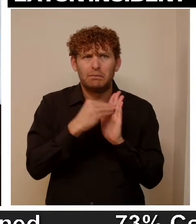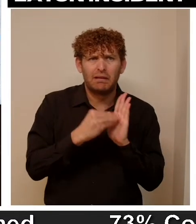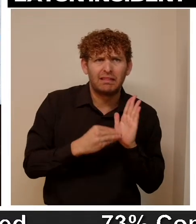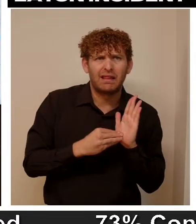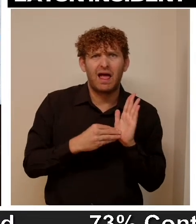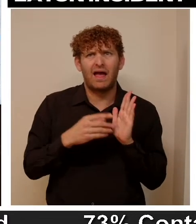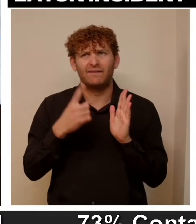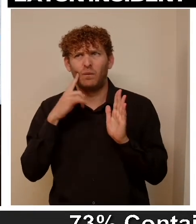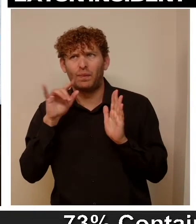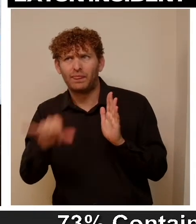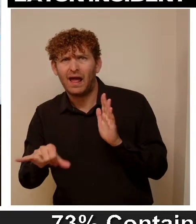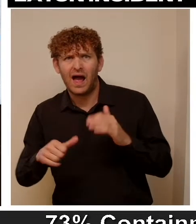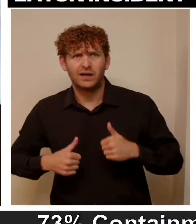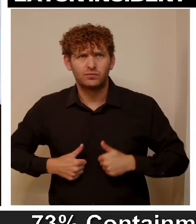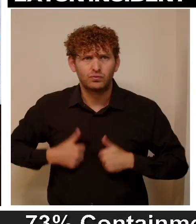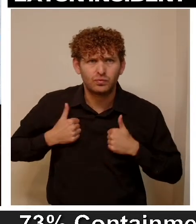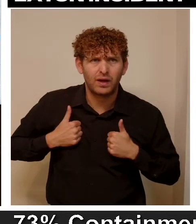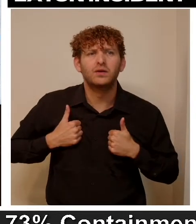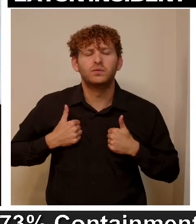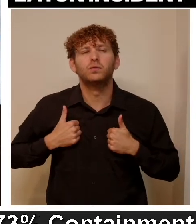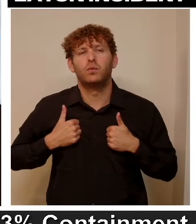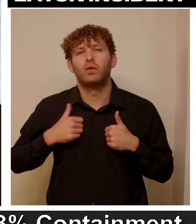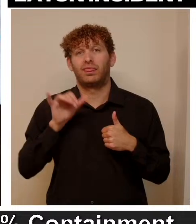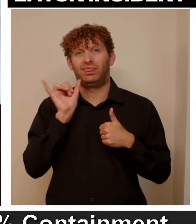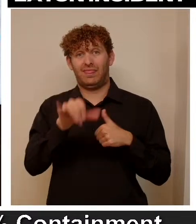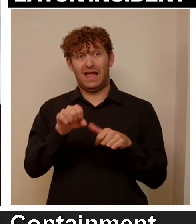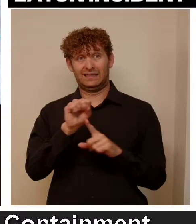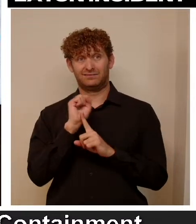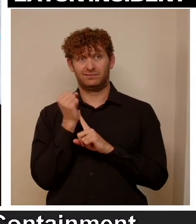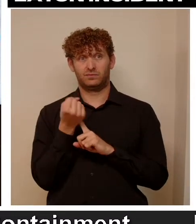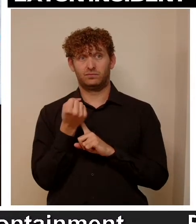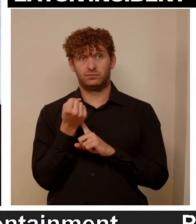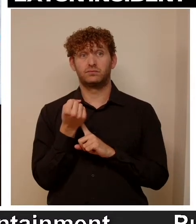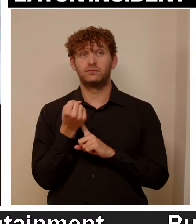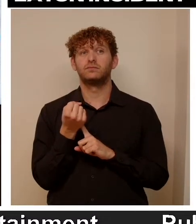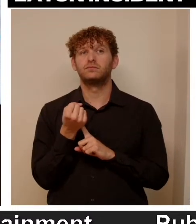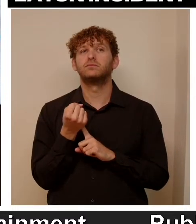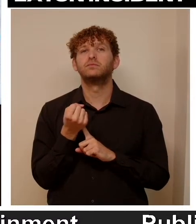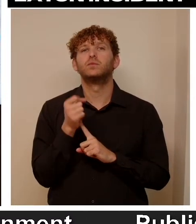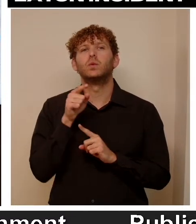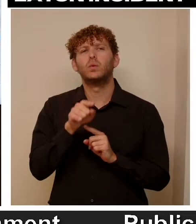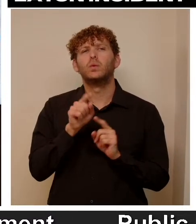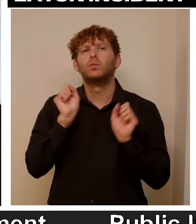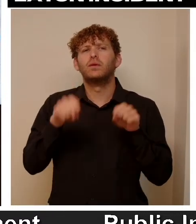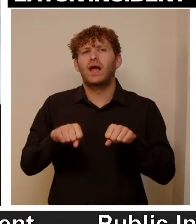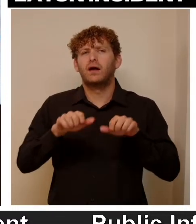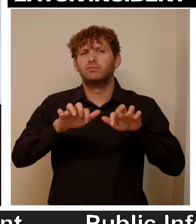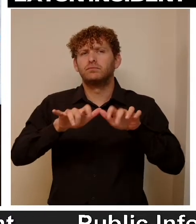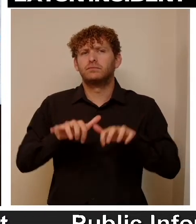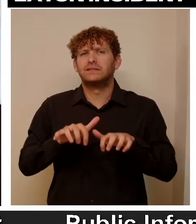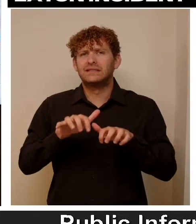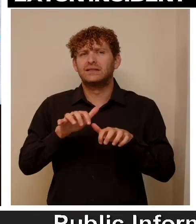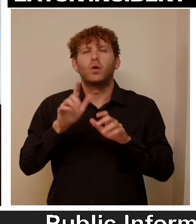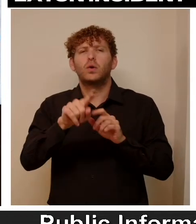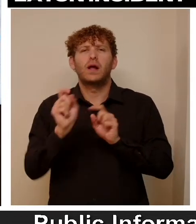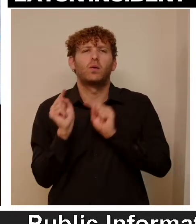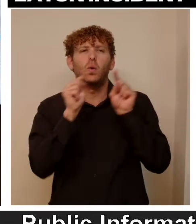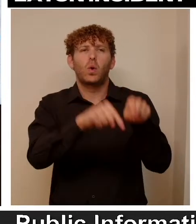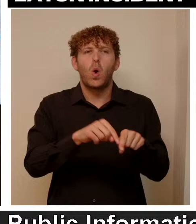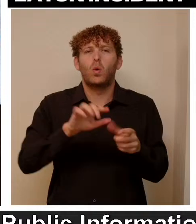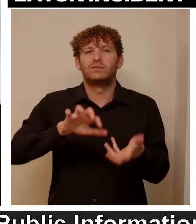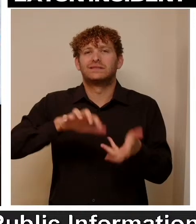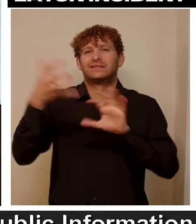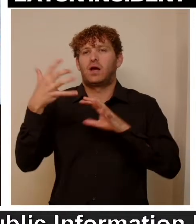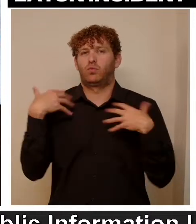In that situation, we want to make sure you get out either to one of the disaster recovery centers or pick up the phone and call us to let us know